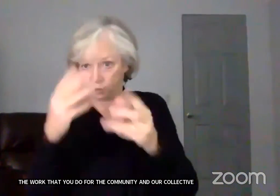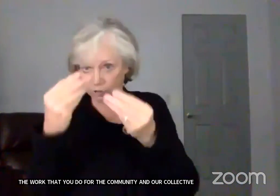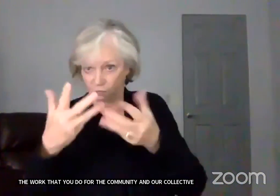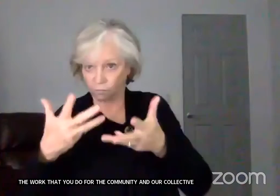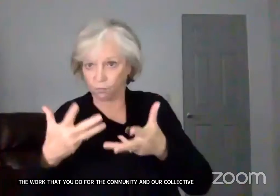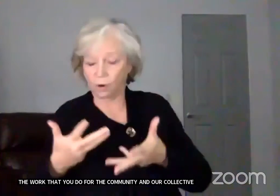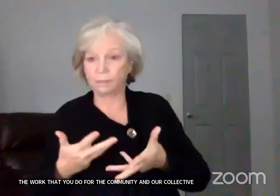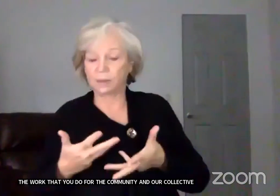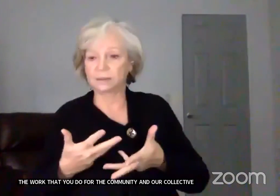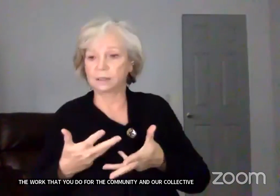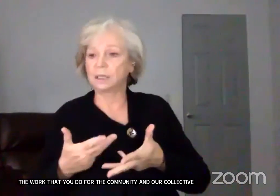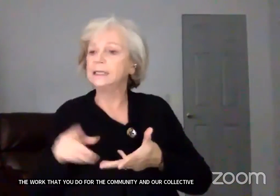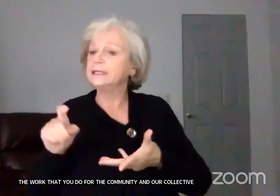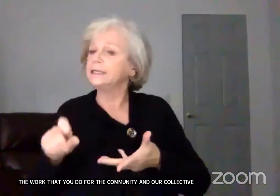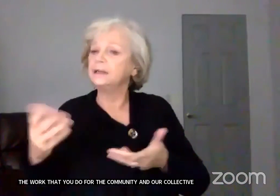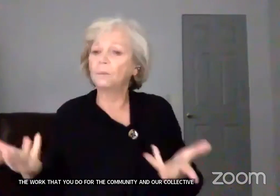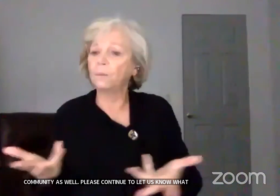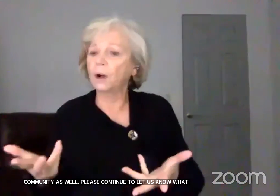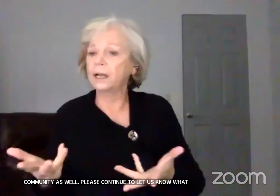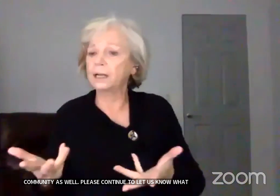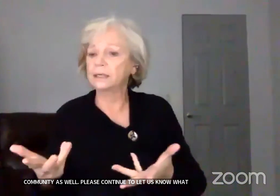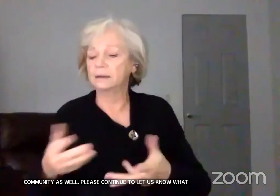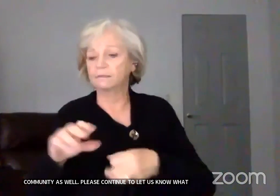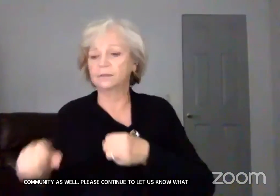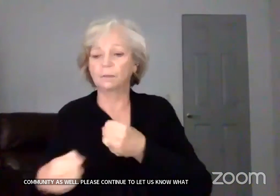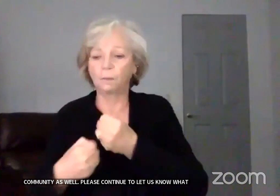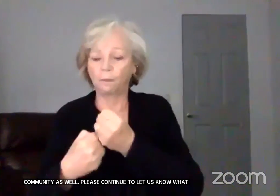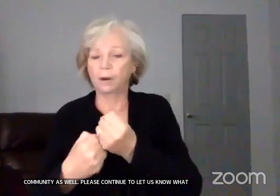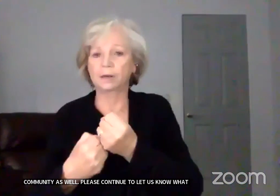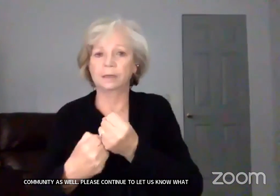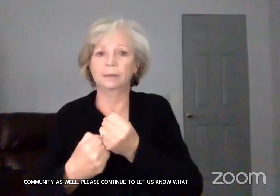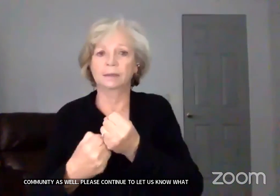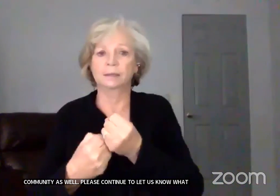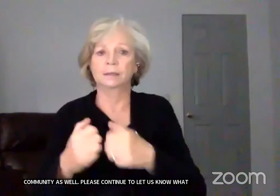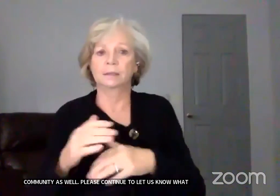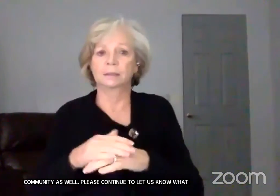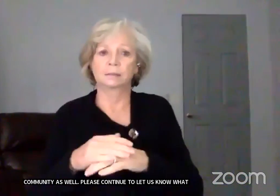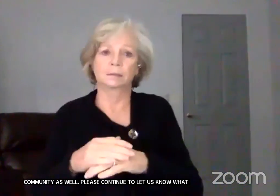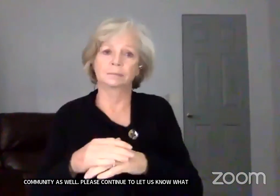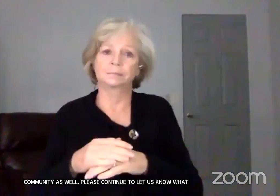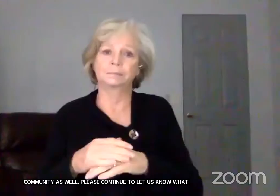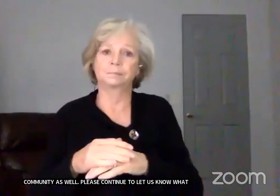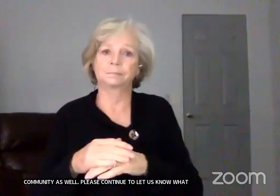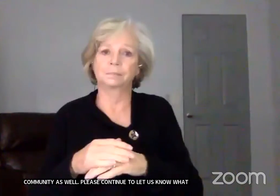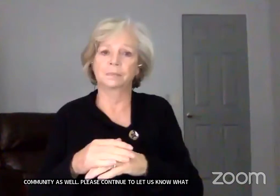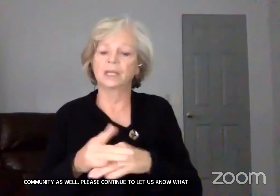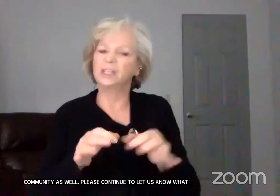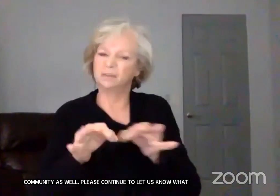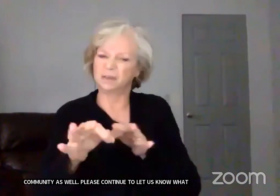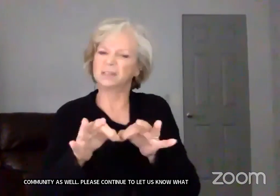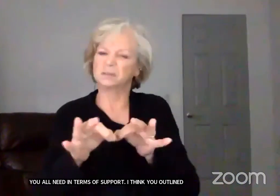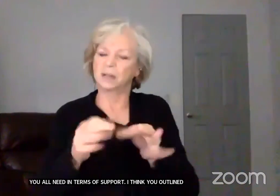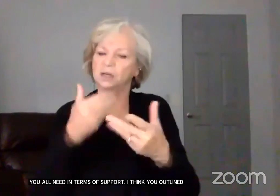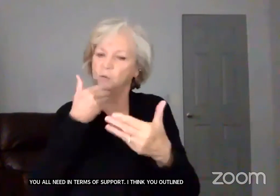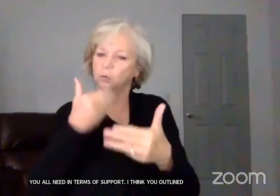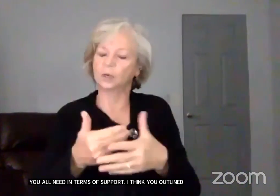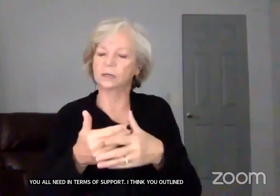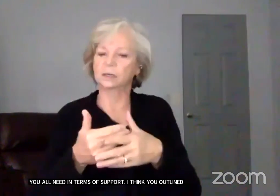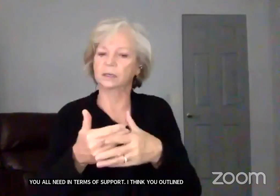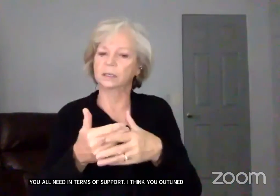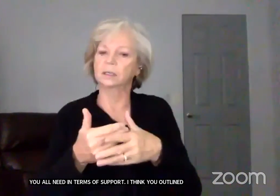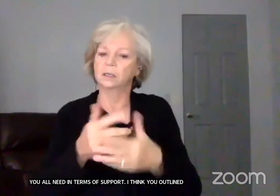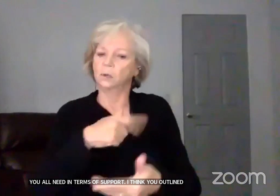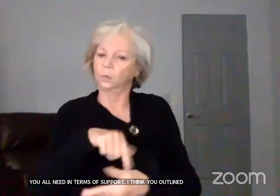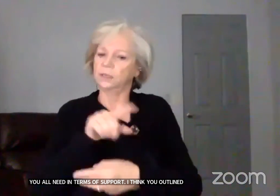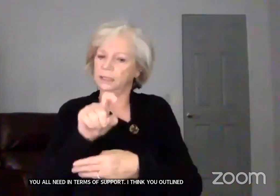what you all need in terms of support. I think you outlined it well, of how we can continue supporting.